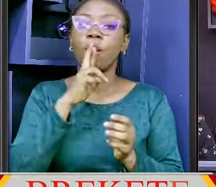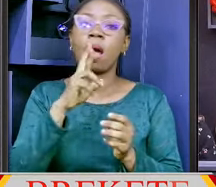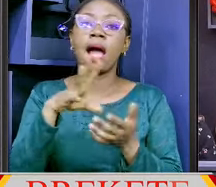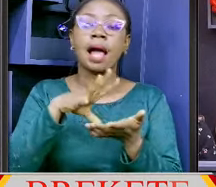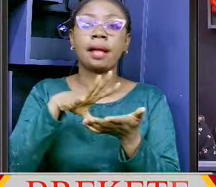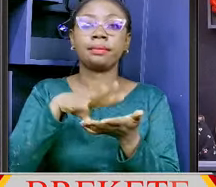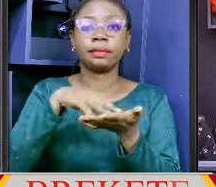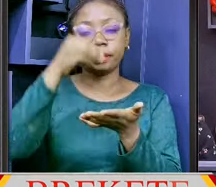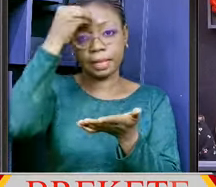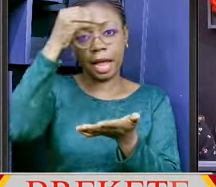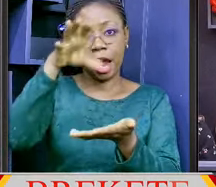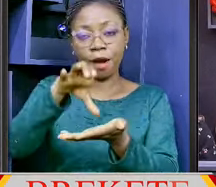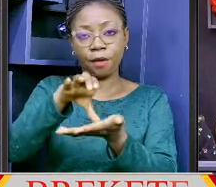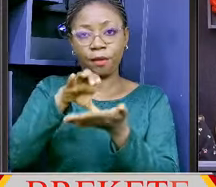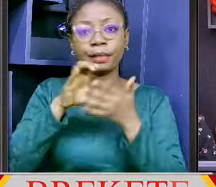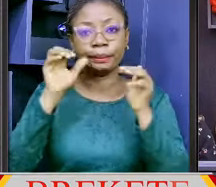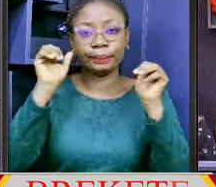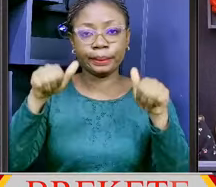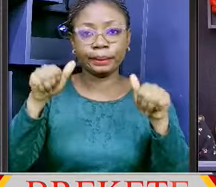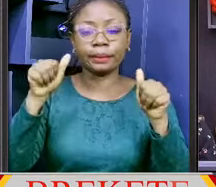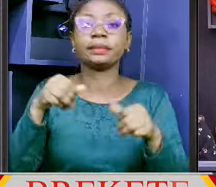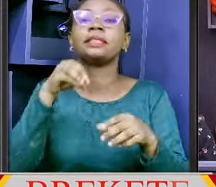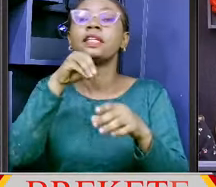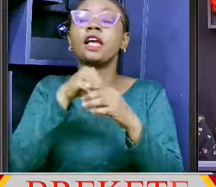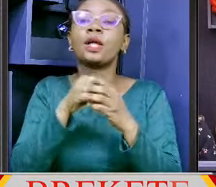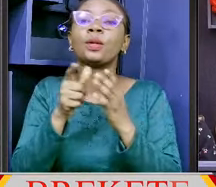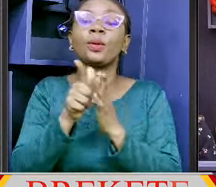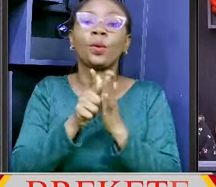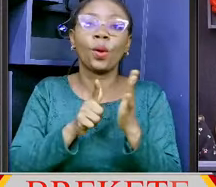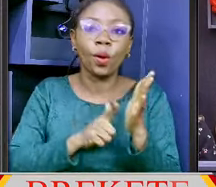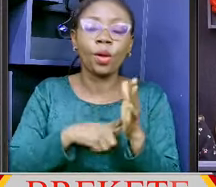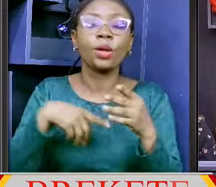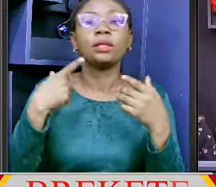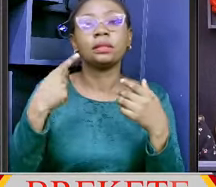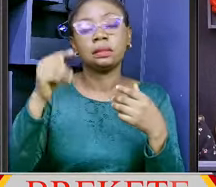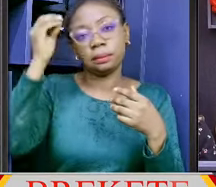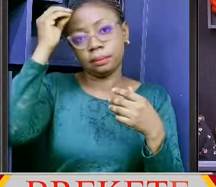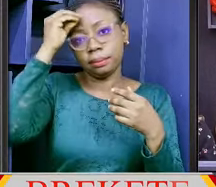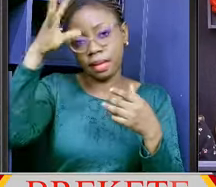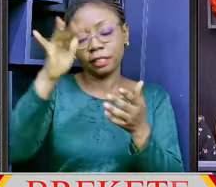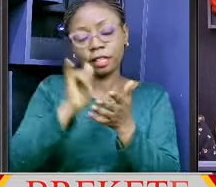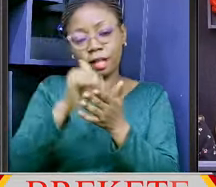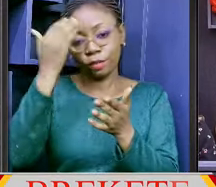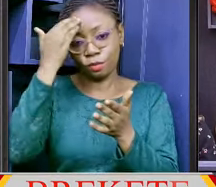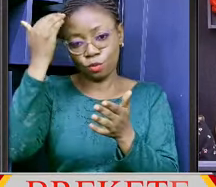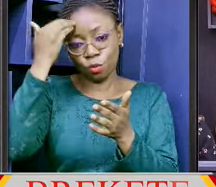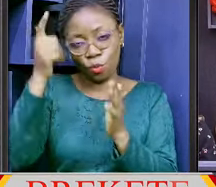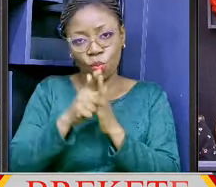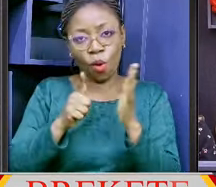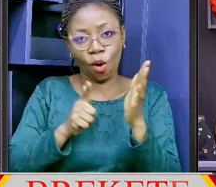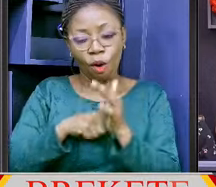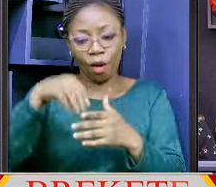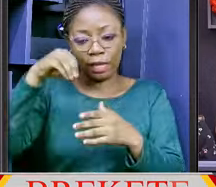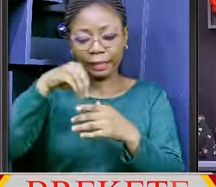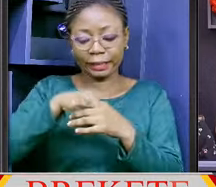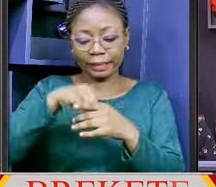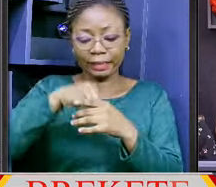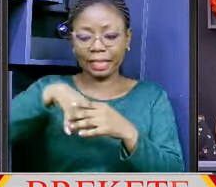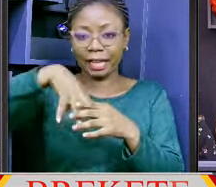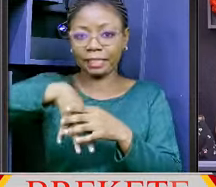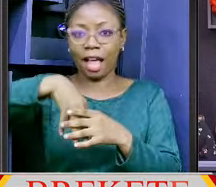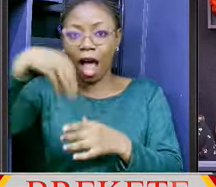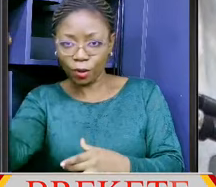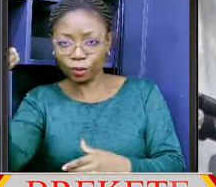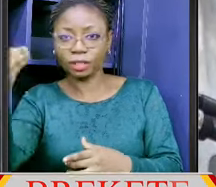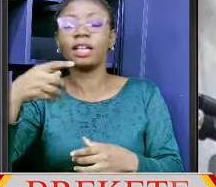learning credibility in law. Yes, sir. The man with Sabi law inside out. Yes, sir. The